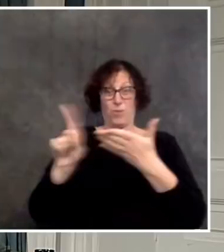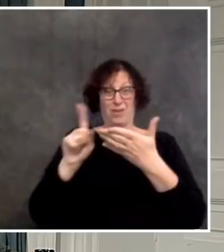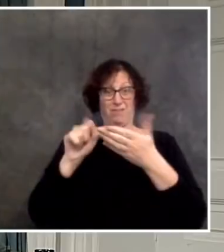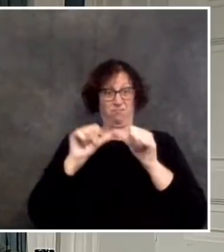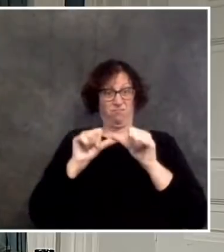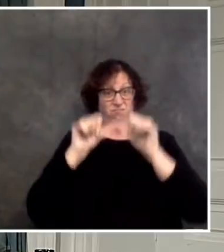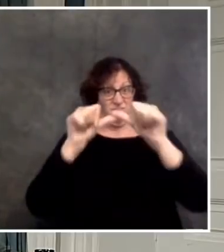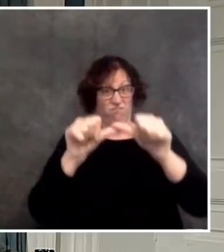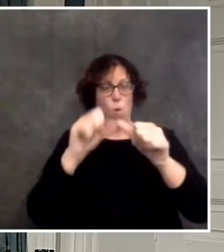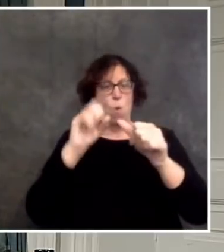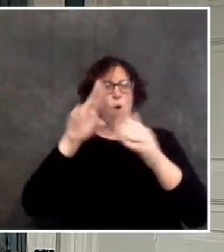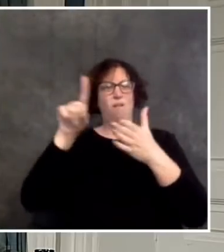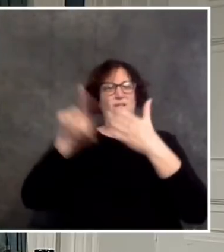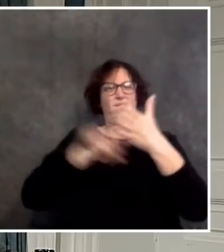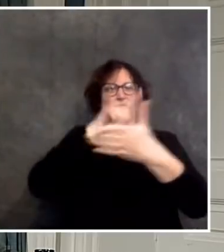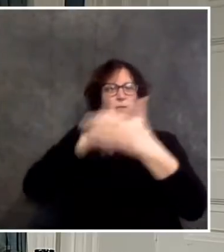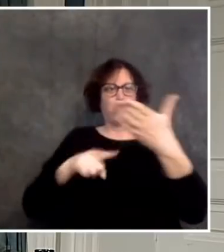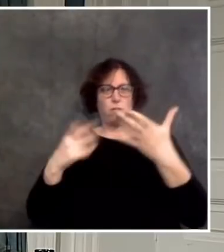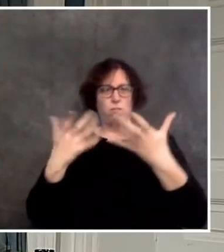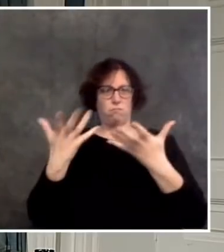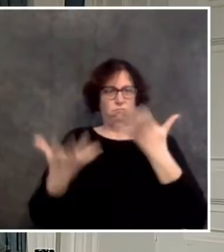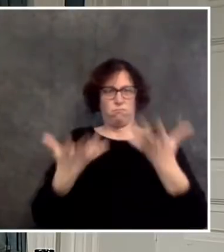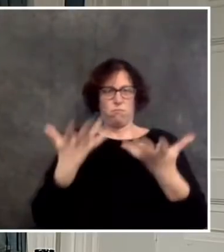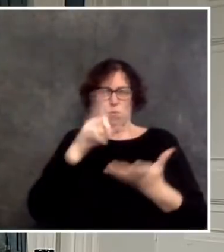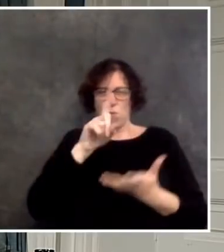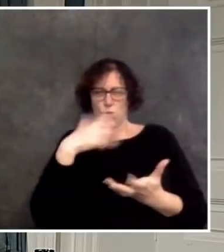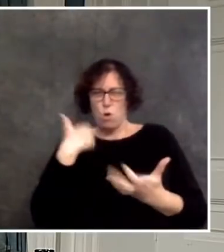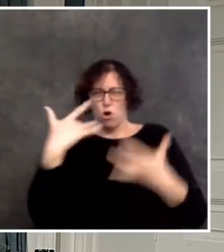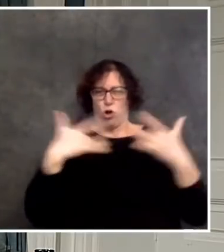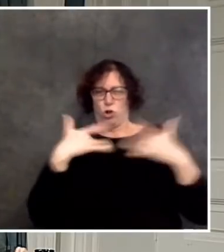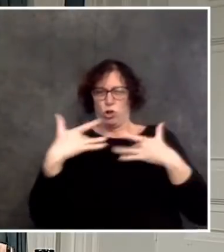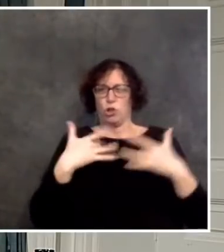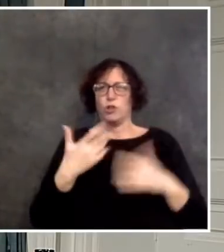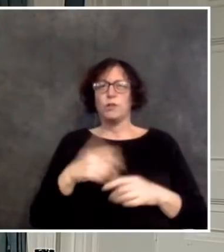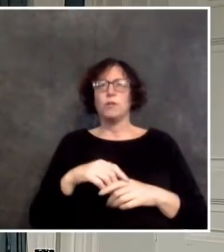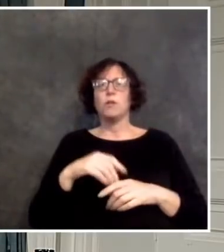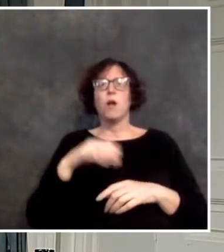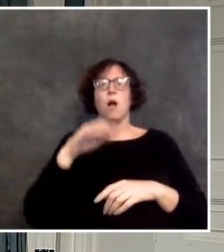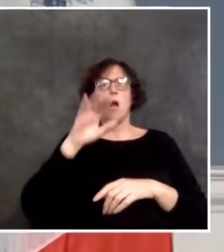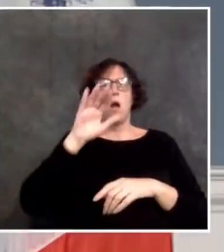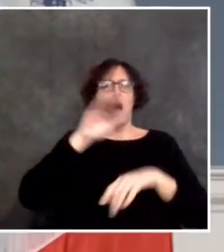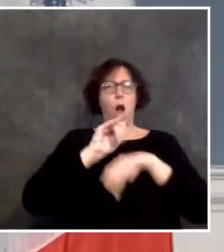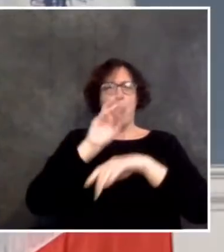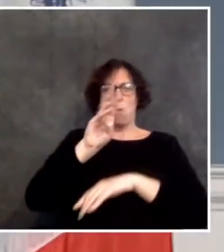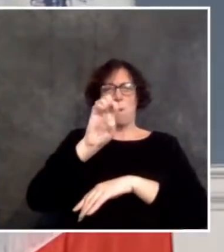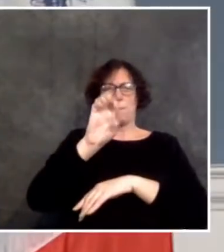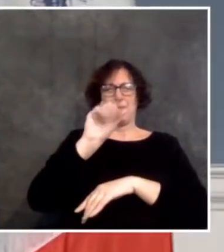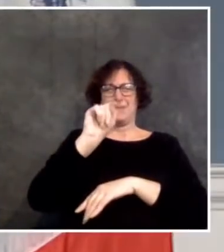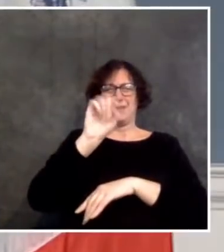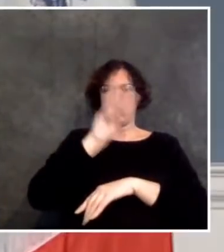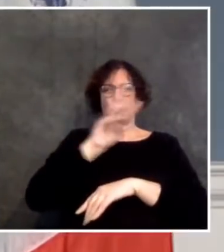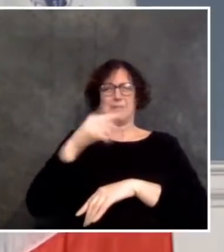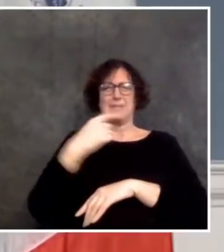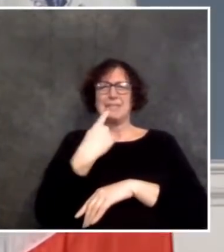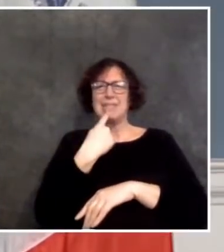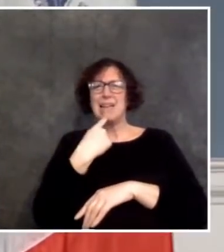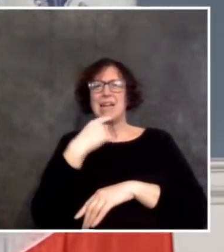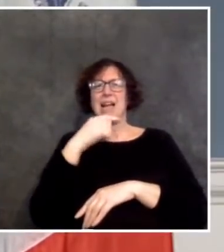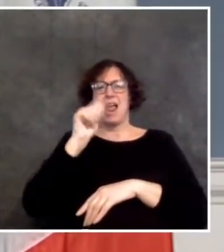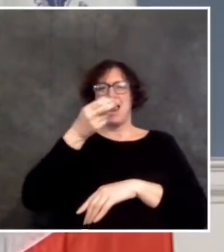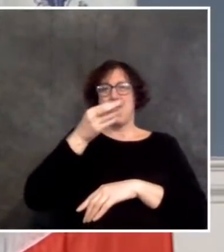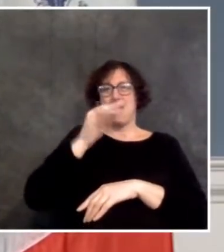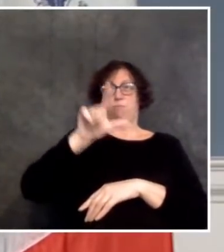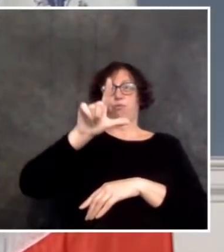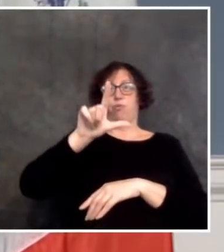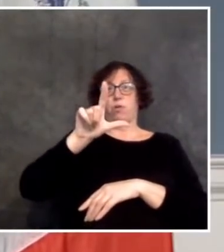it listed as from April 9th to April 17th. Why wasn't it updated? Yeah, it's a great question, Rich. So there's been